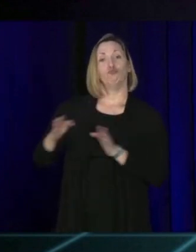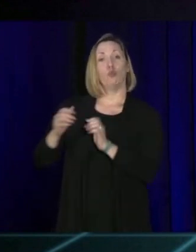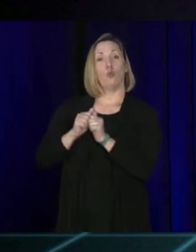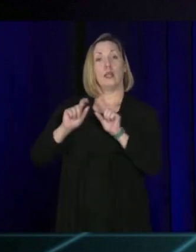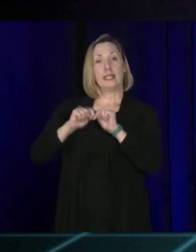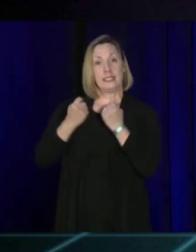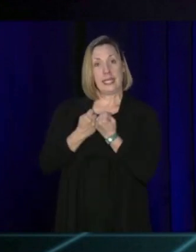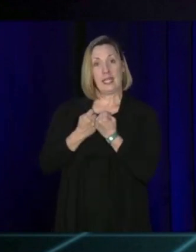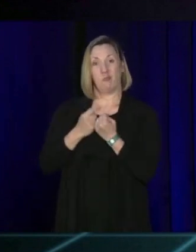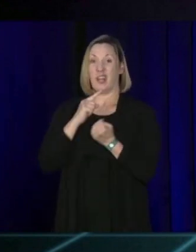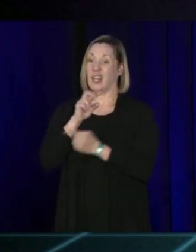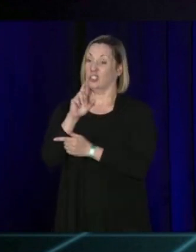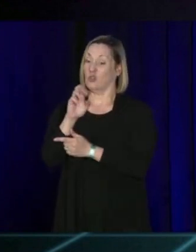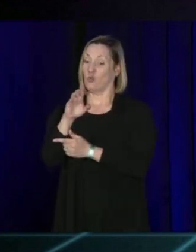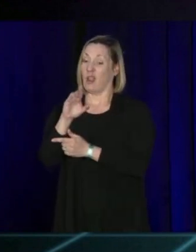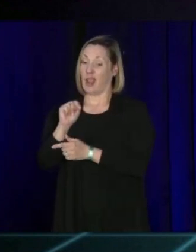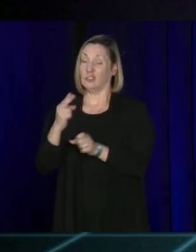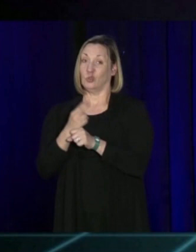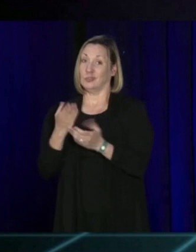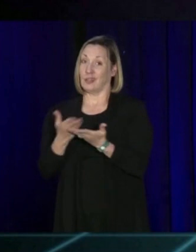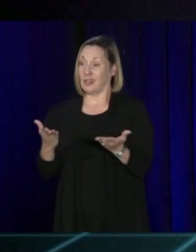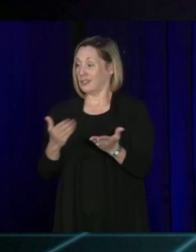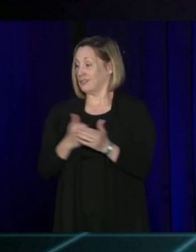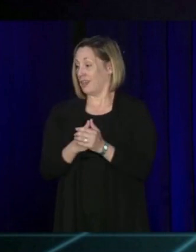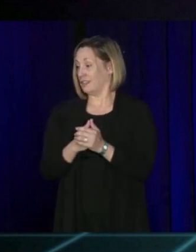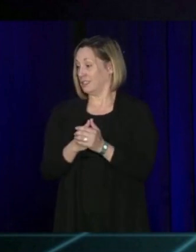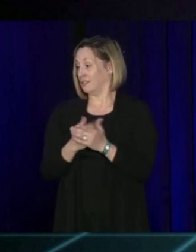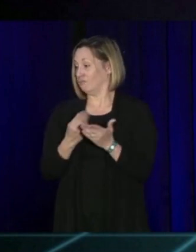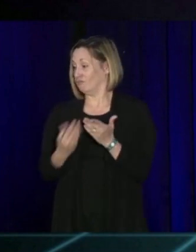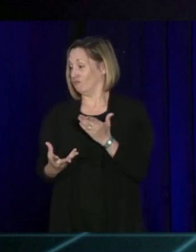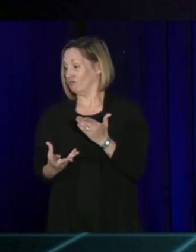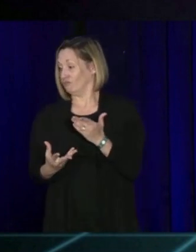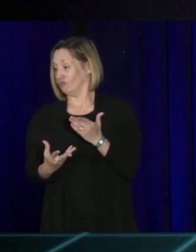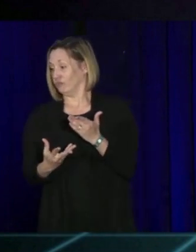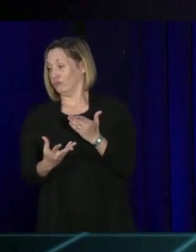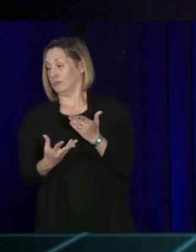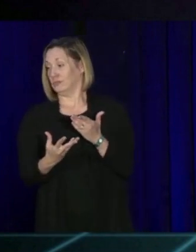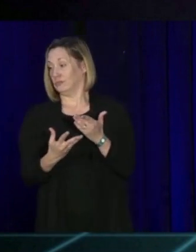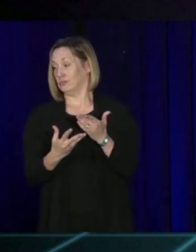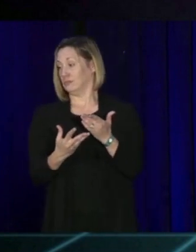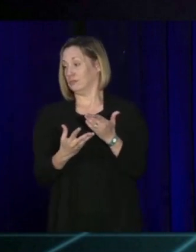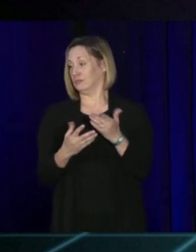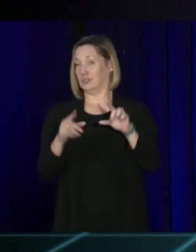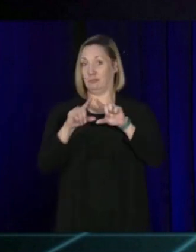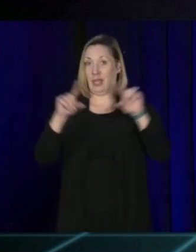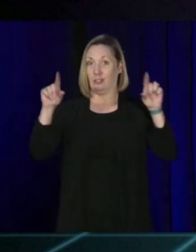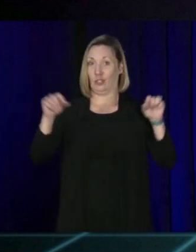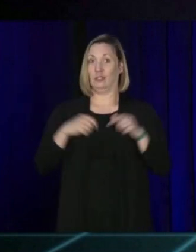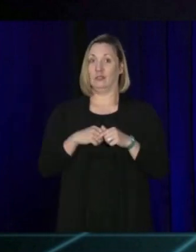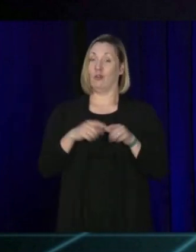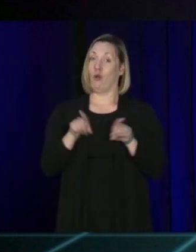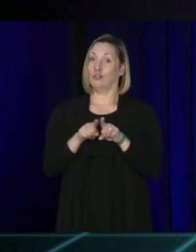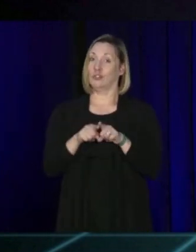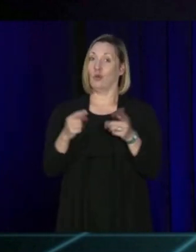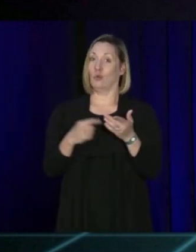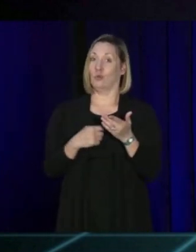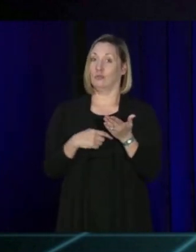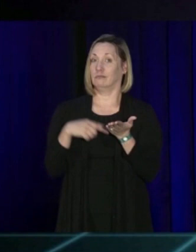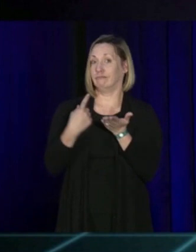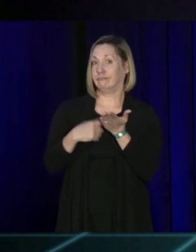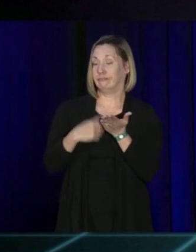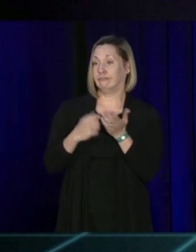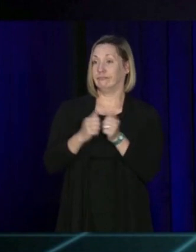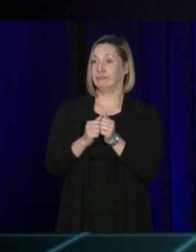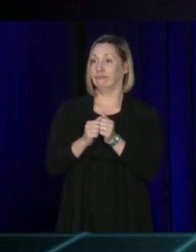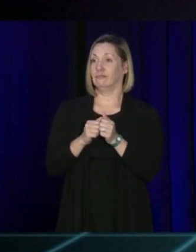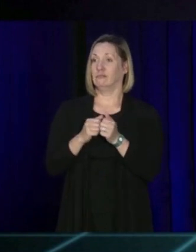actually, React even uses things like its input pending behind a feature flag. Not to mention discussions around effect handlers and many other